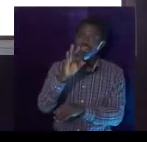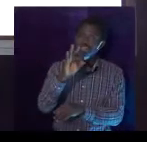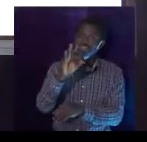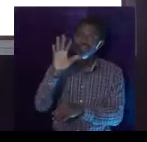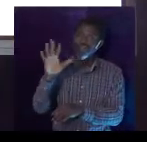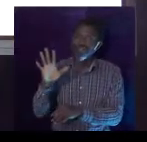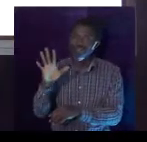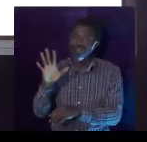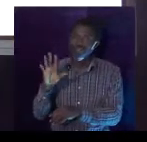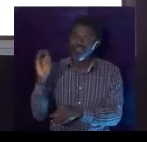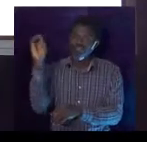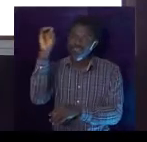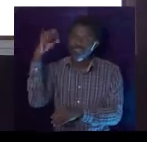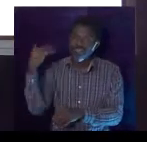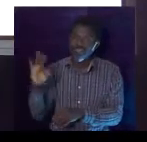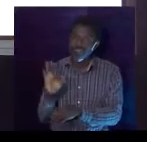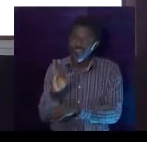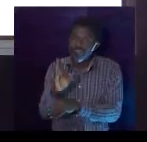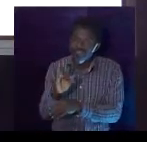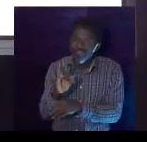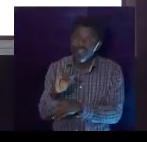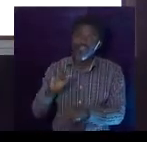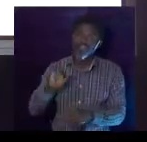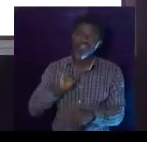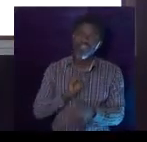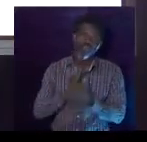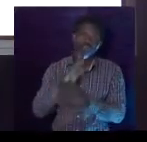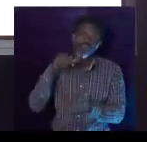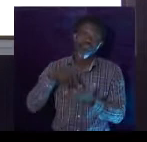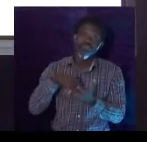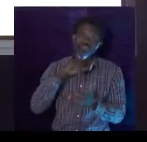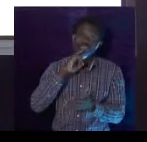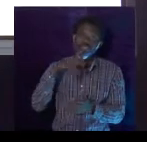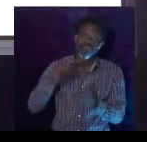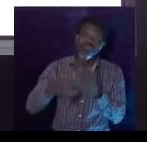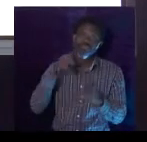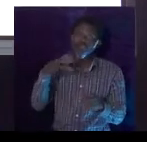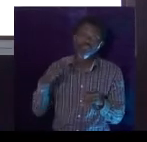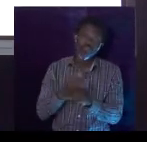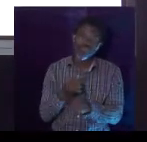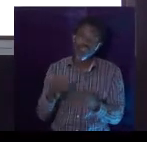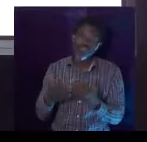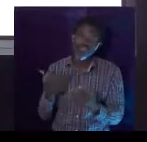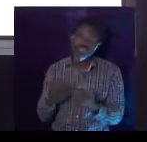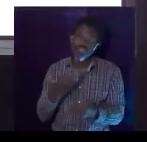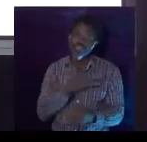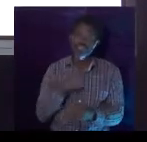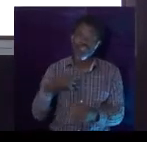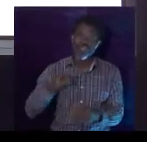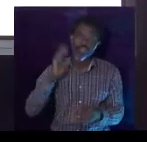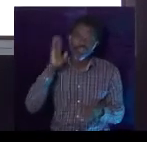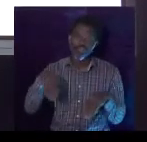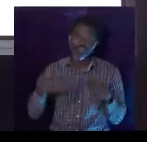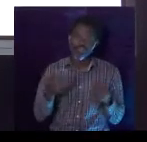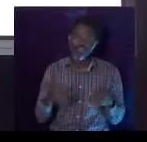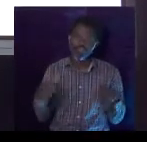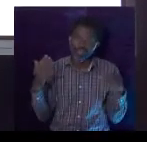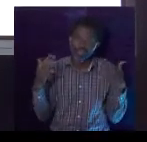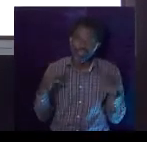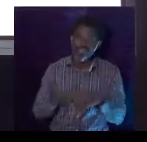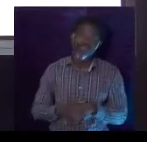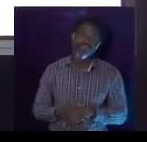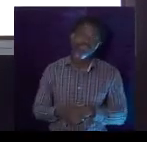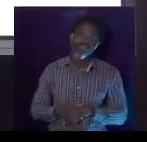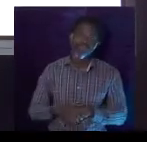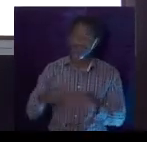We get 95 degrees of the Fahrenheit. I believe this is what you got, my friend, because this one is quite easy. And for that, I will